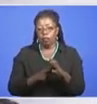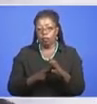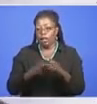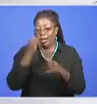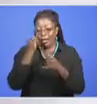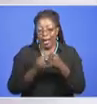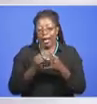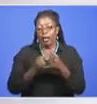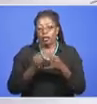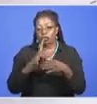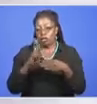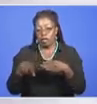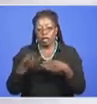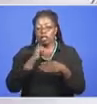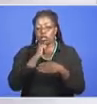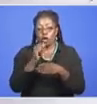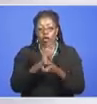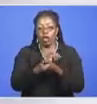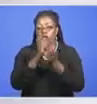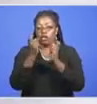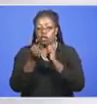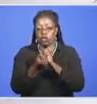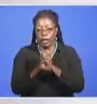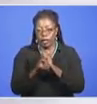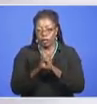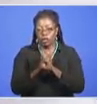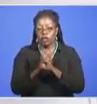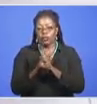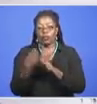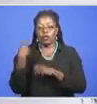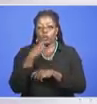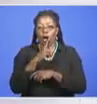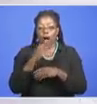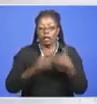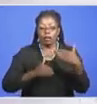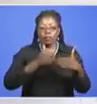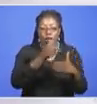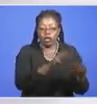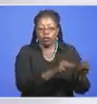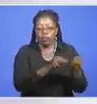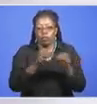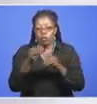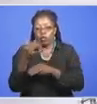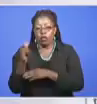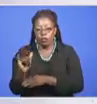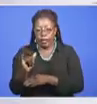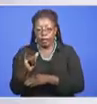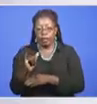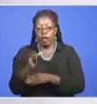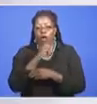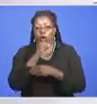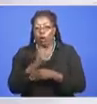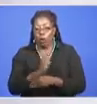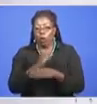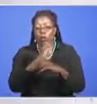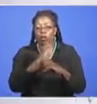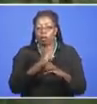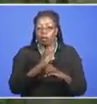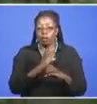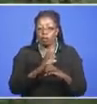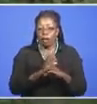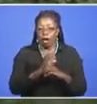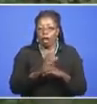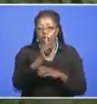That will not change. That is irrevocable. We are in the process of moving almost 300 derelict vehicles.